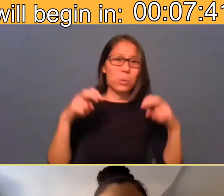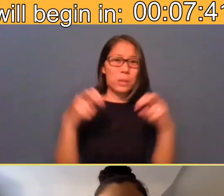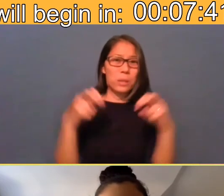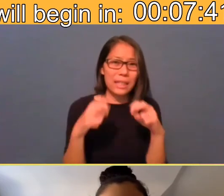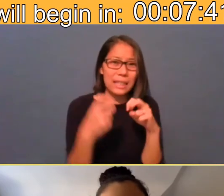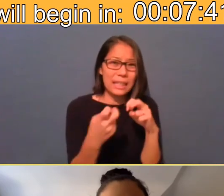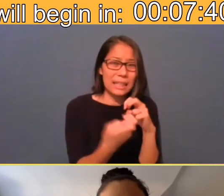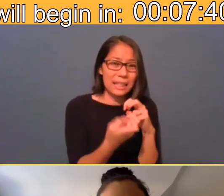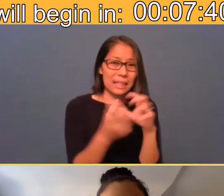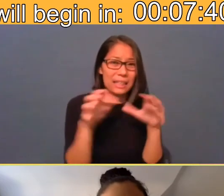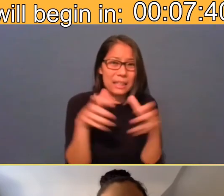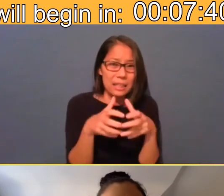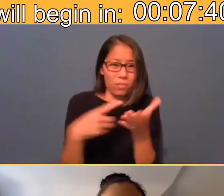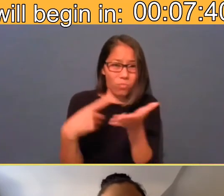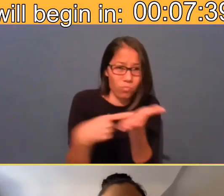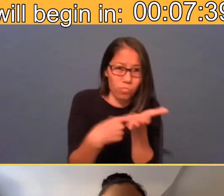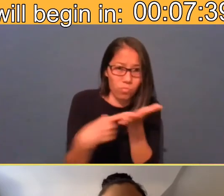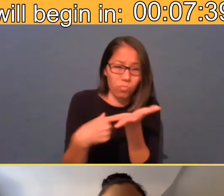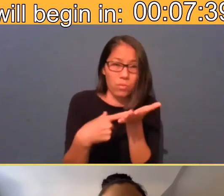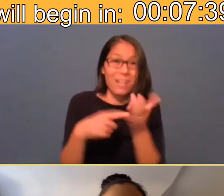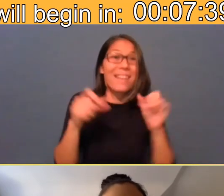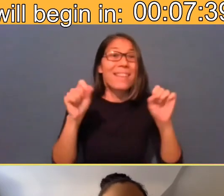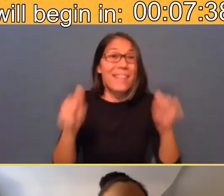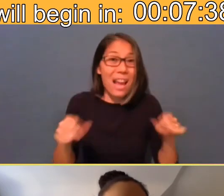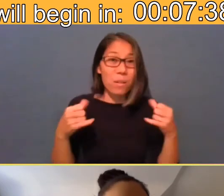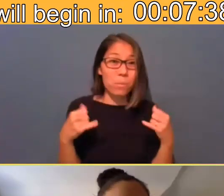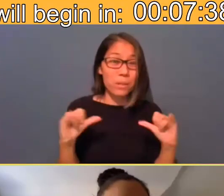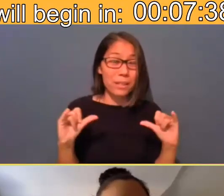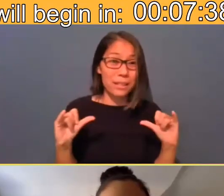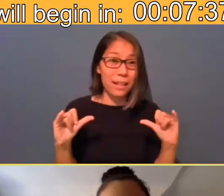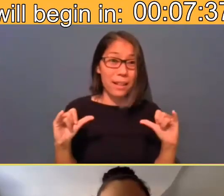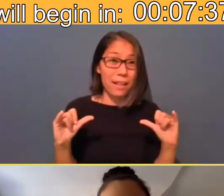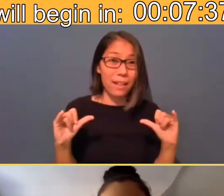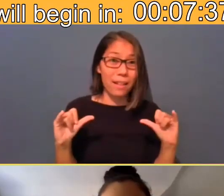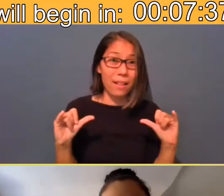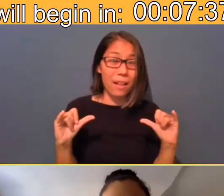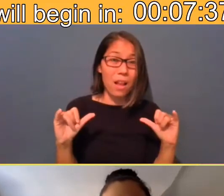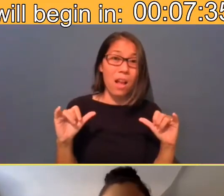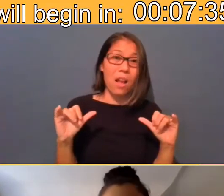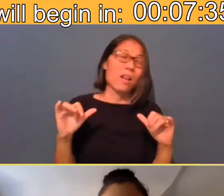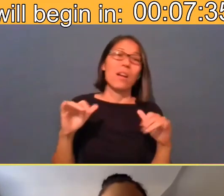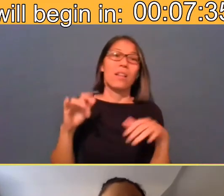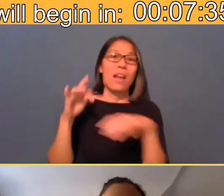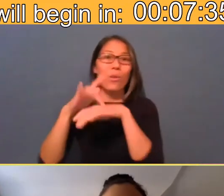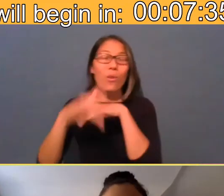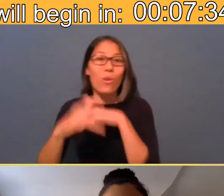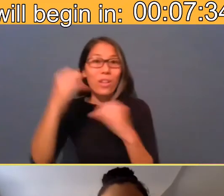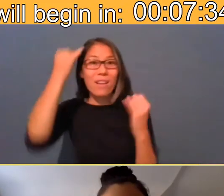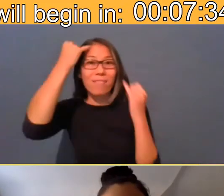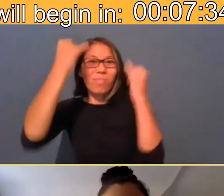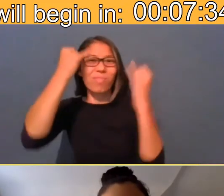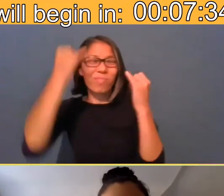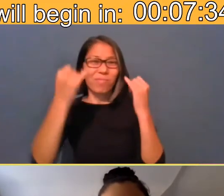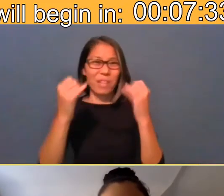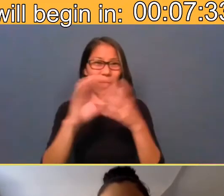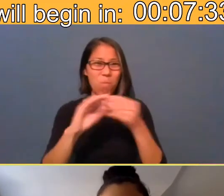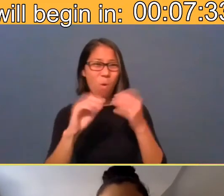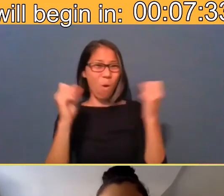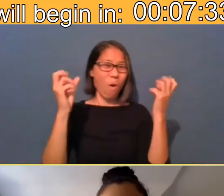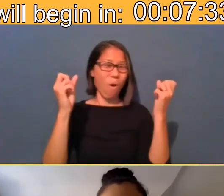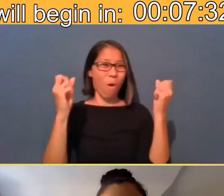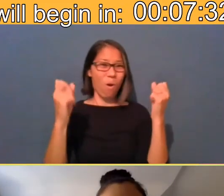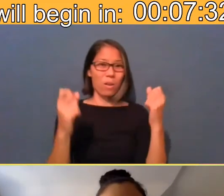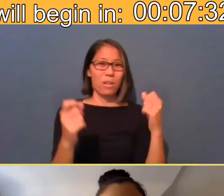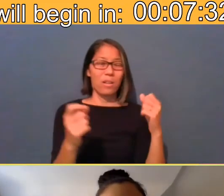and gather and talk? And can that early ideas of storytelling, that sitting around the campfire,